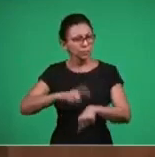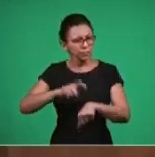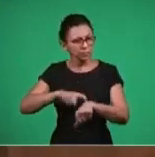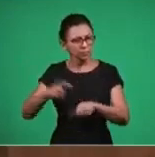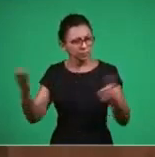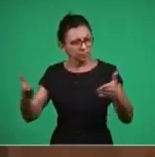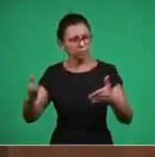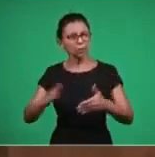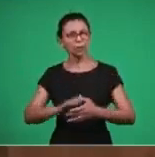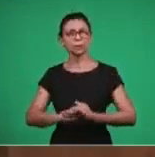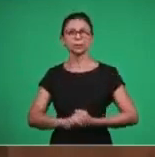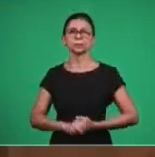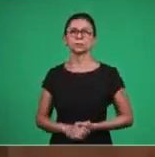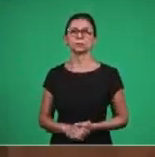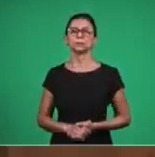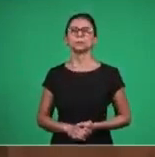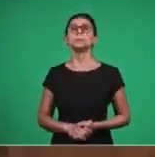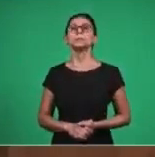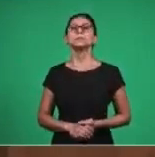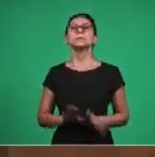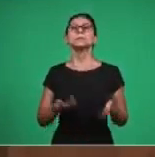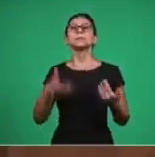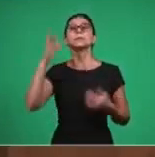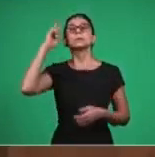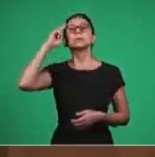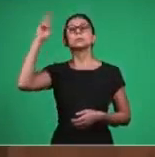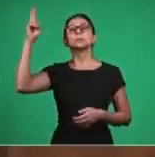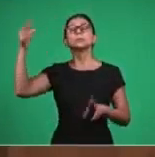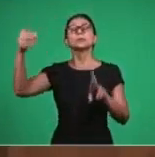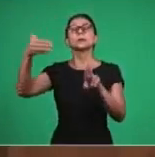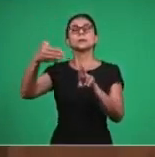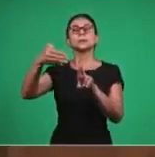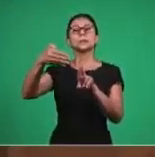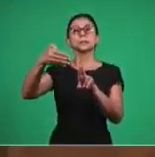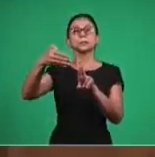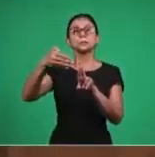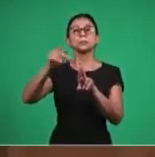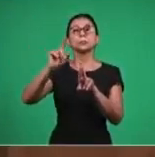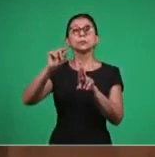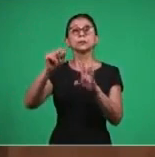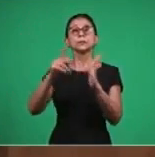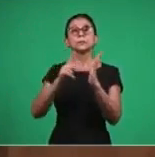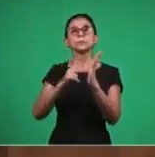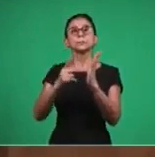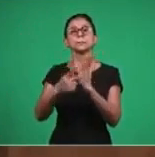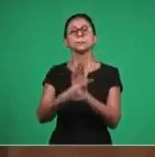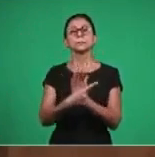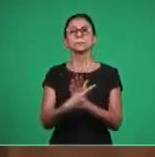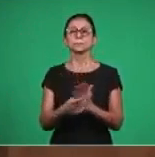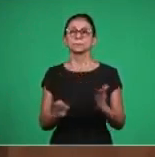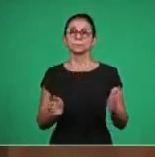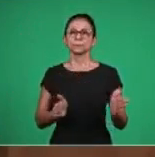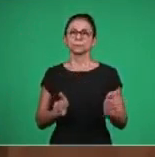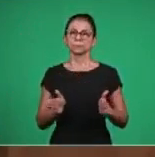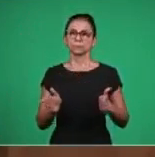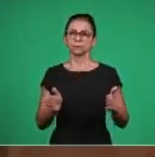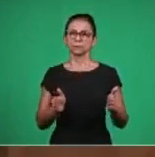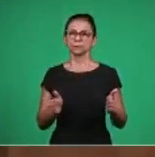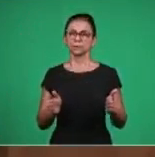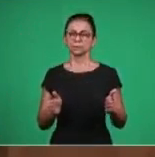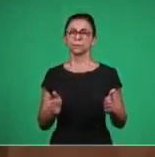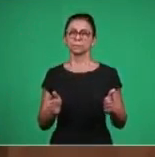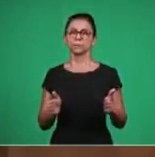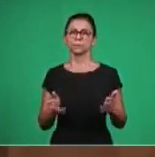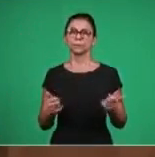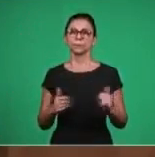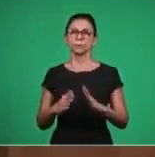It's right now." So the Lord is referring to, in this parable, about the moment in which the